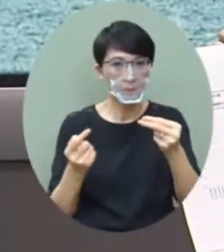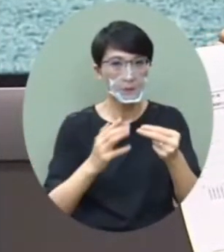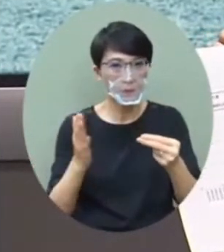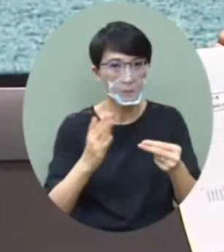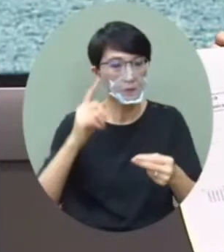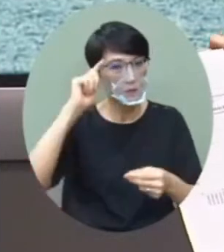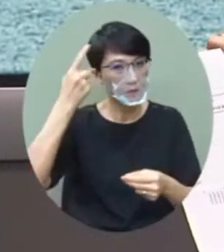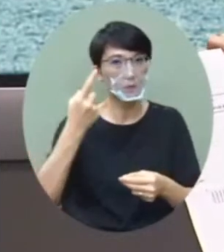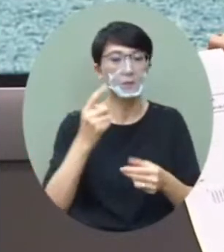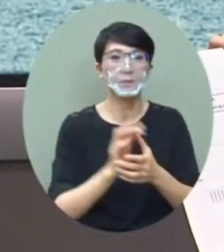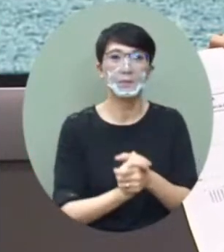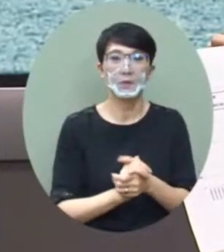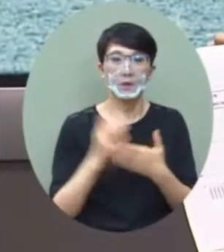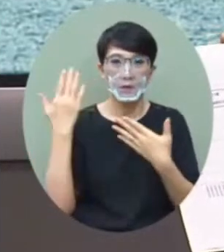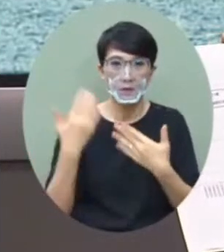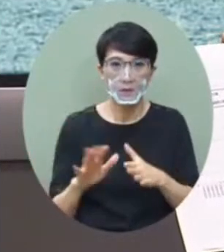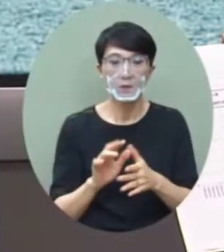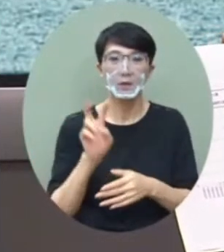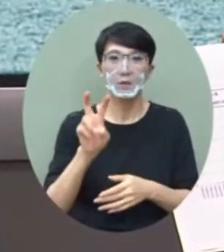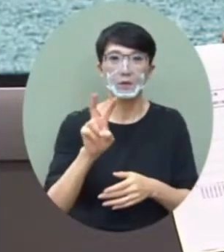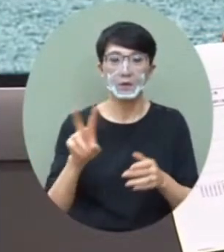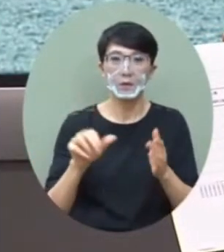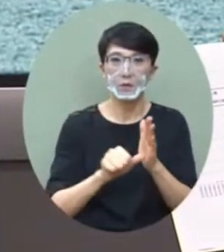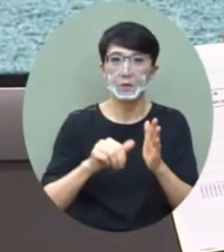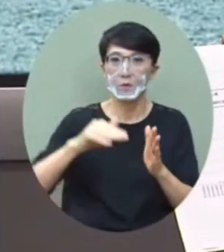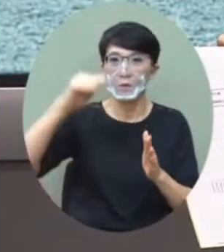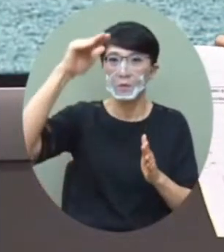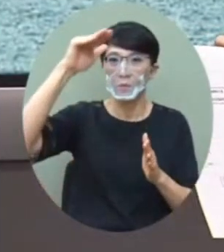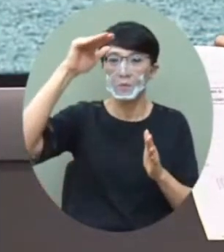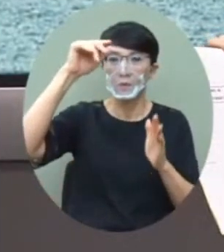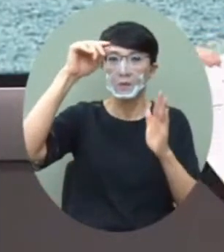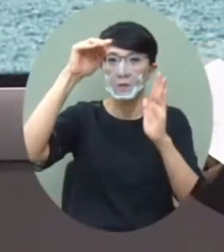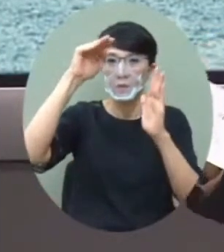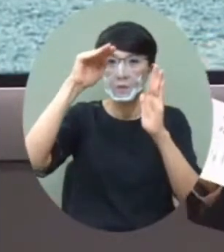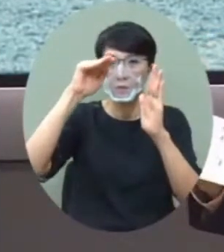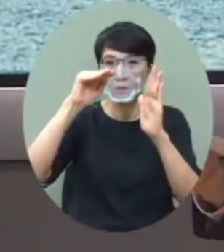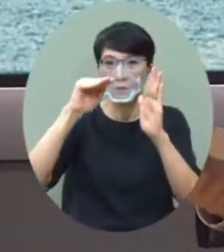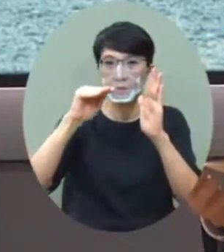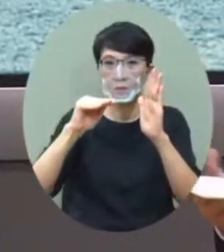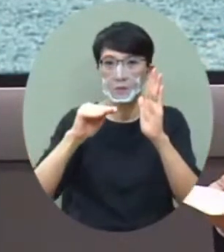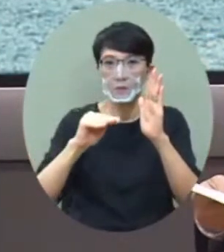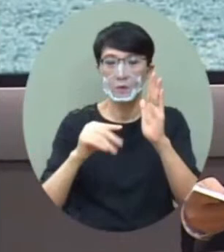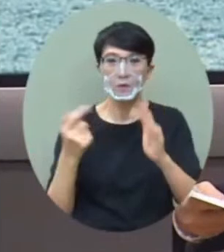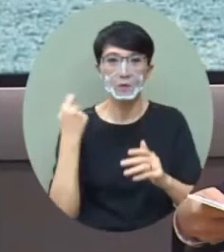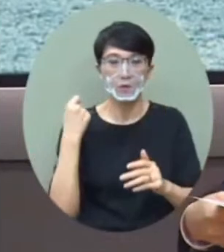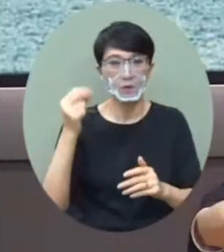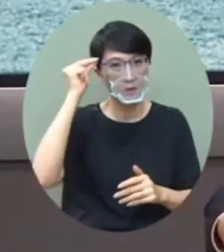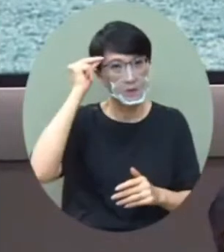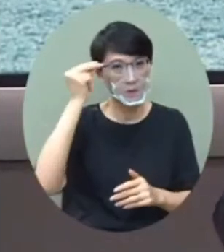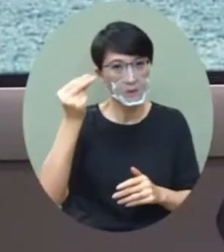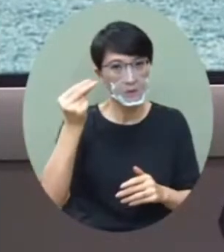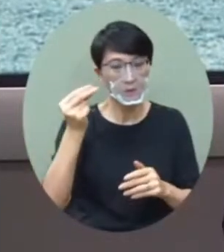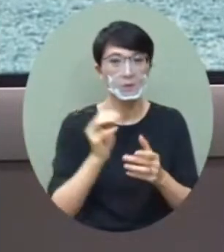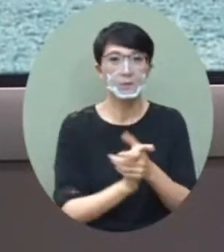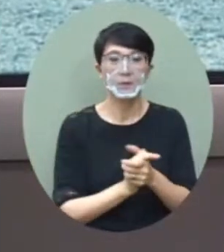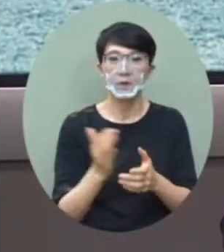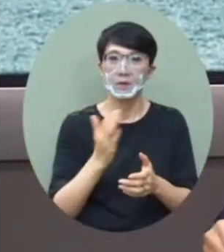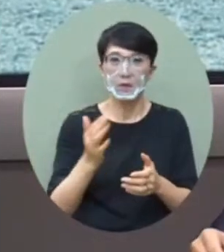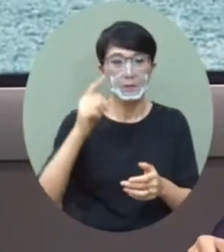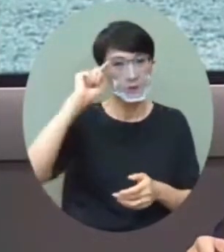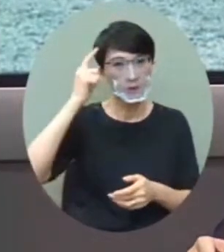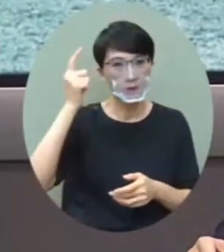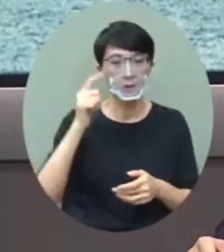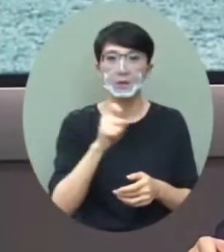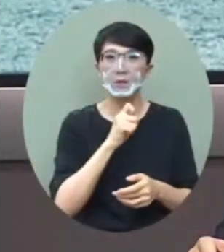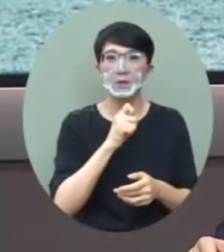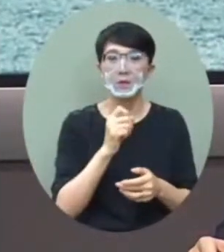of infections were over 70,000. And then the cases started to go down from the peak in